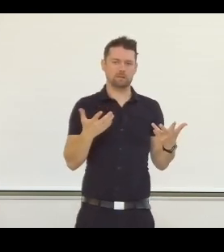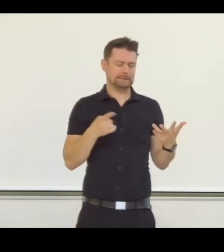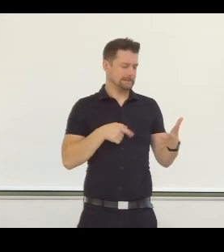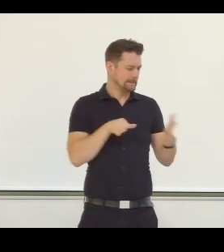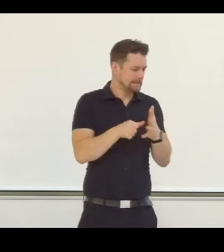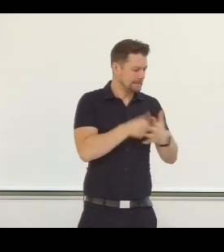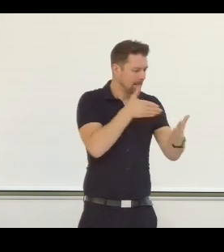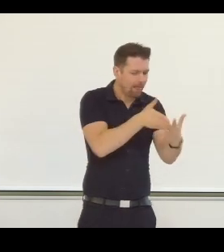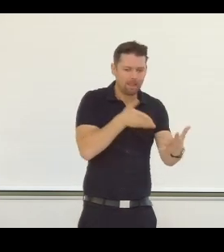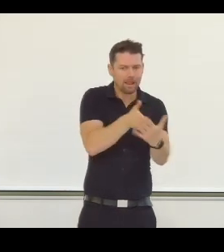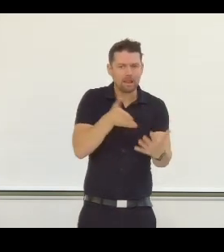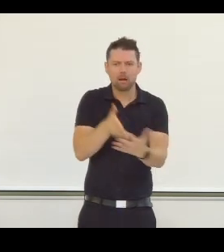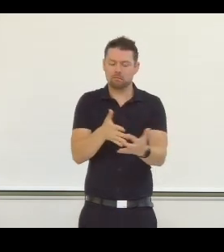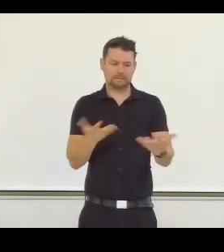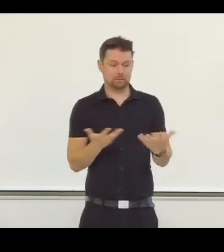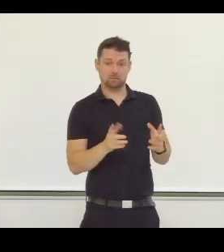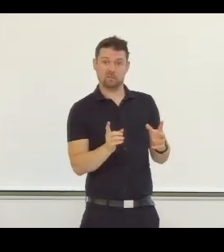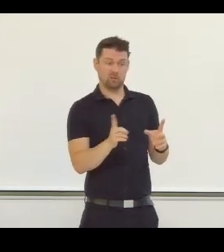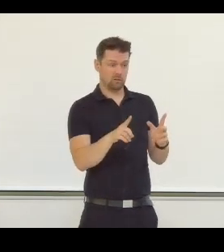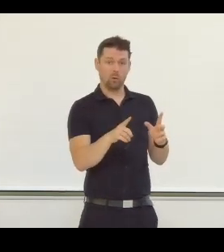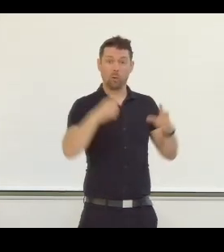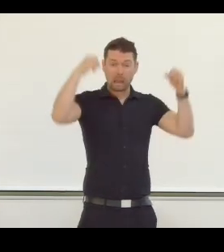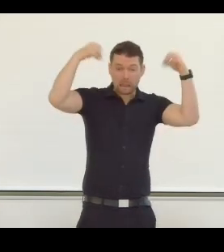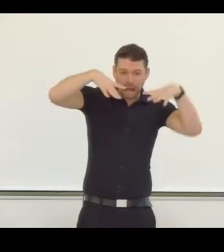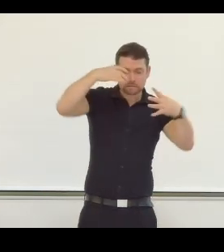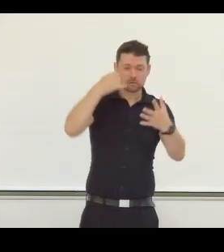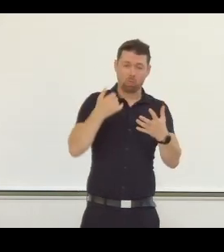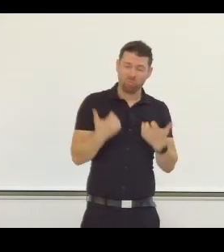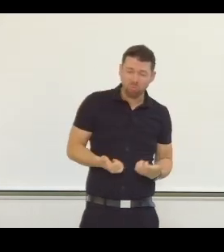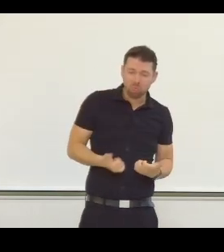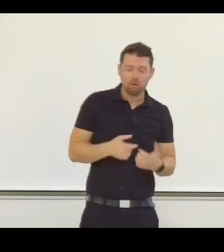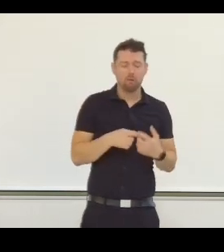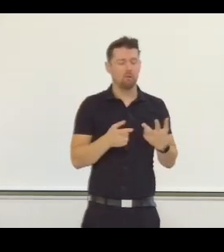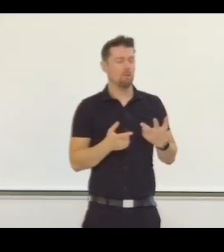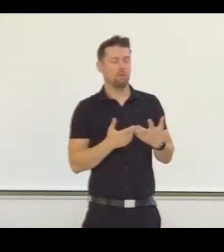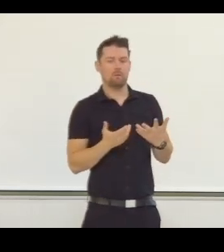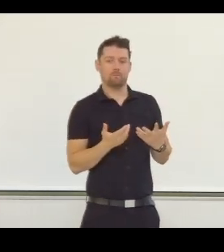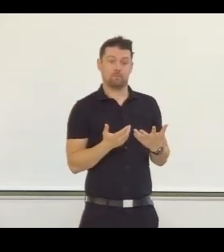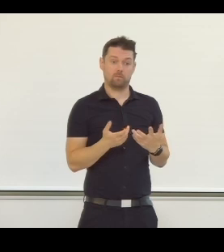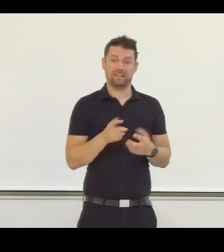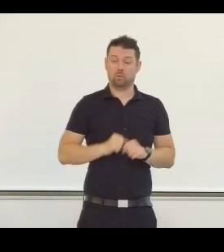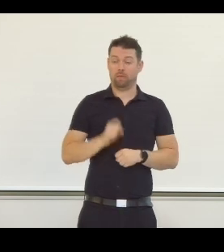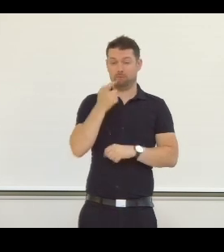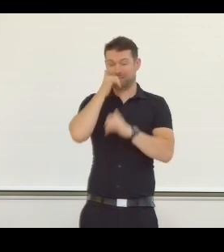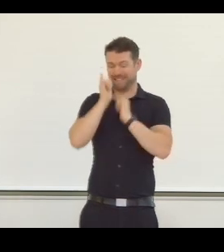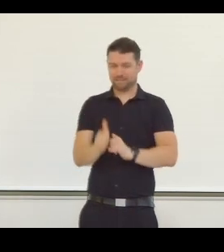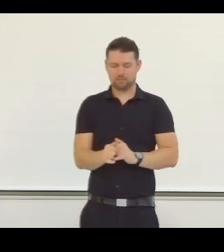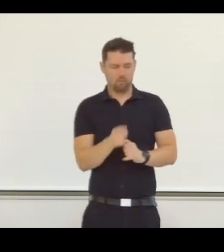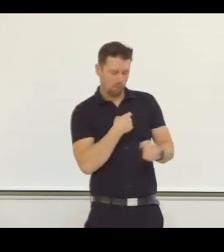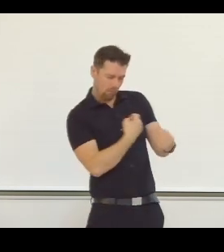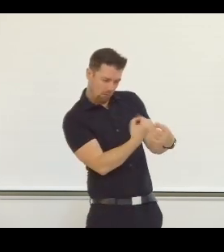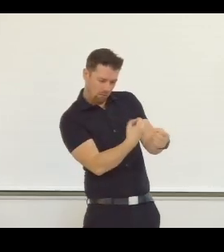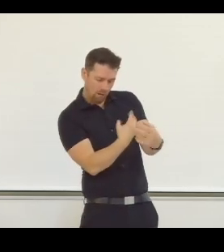to use the racks or anything? Or maybe the lighting is inadequate. And after the first test run, we had some lessons learned